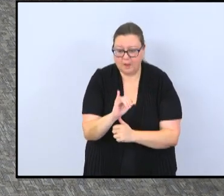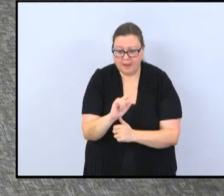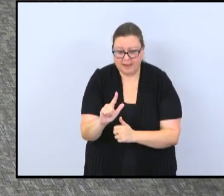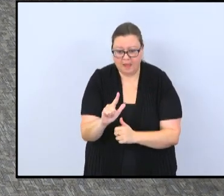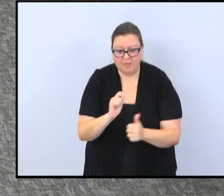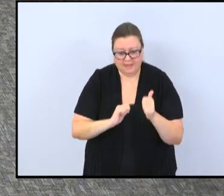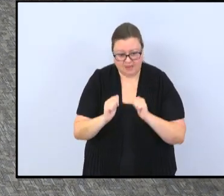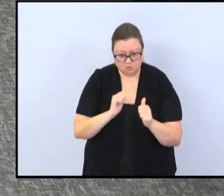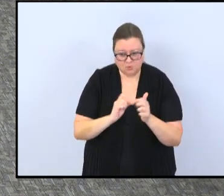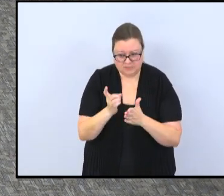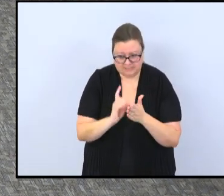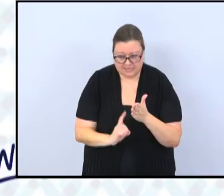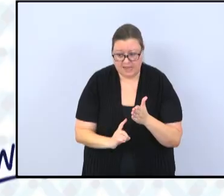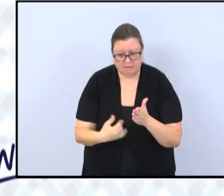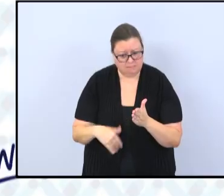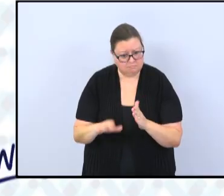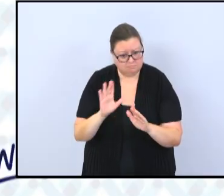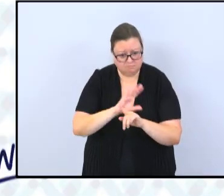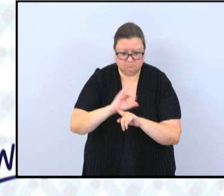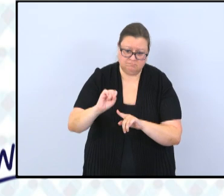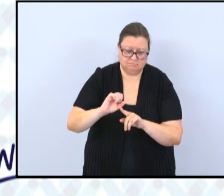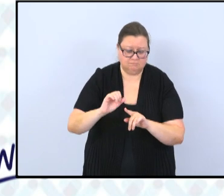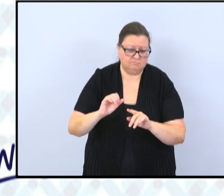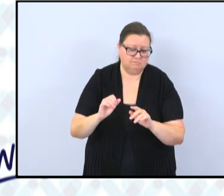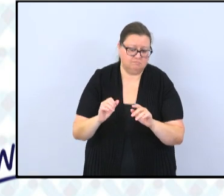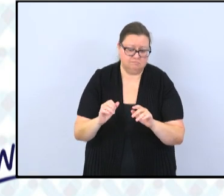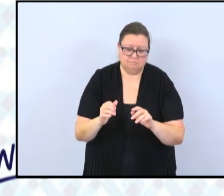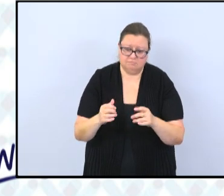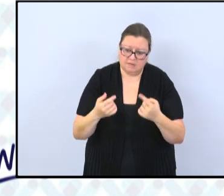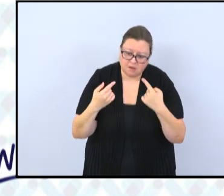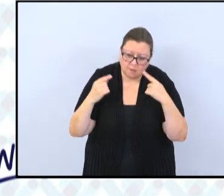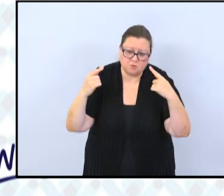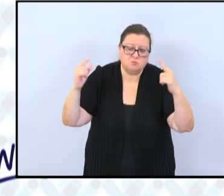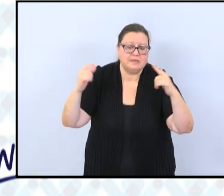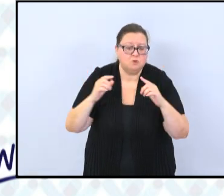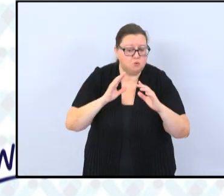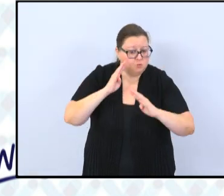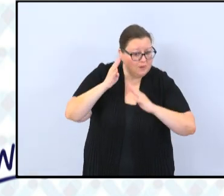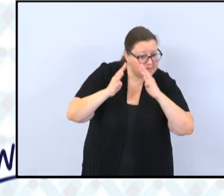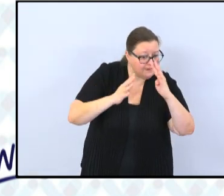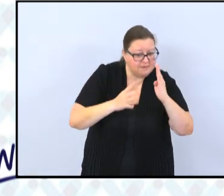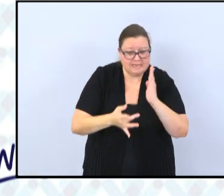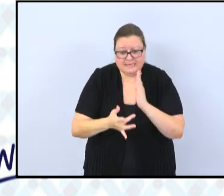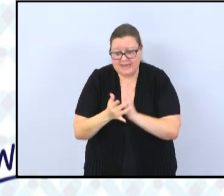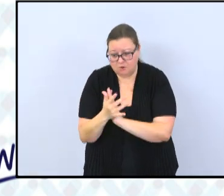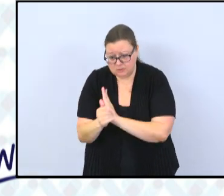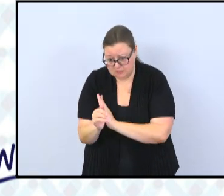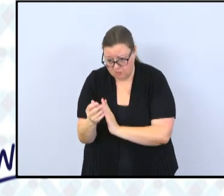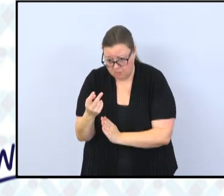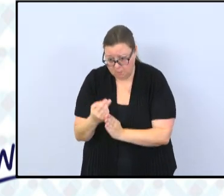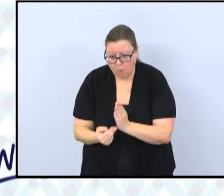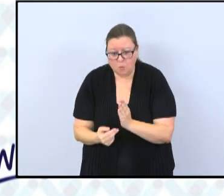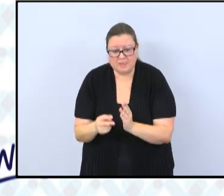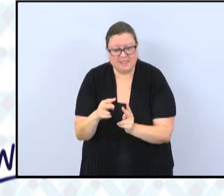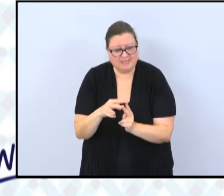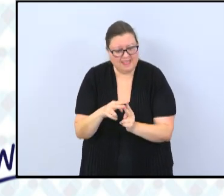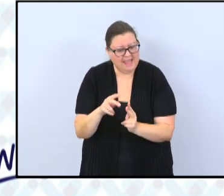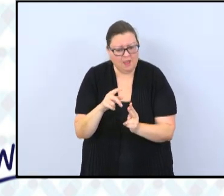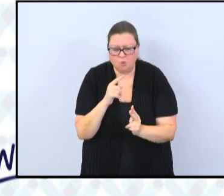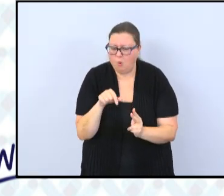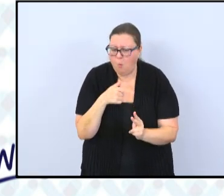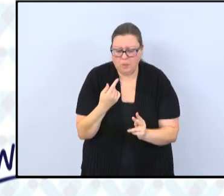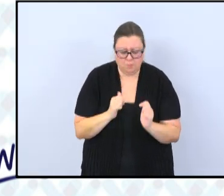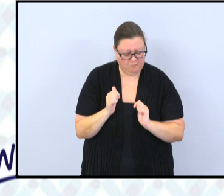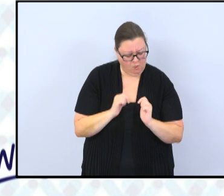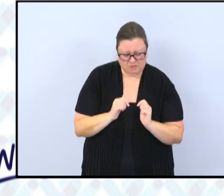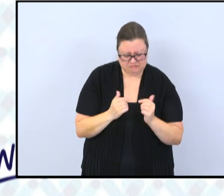a remarkable accomplishment that showcases both creativity and technical skill. To qualify, these students had to go beyond performance.